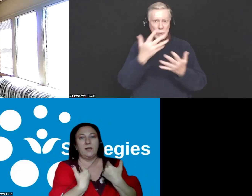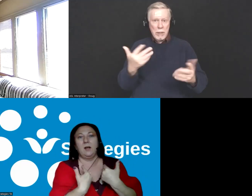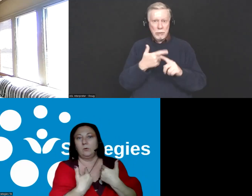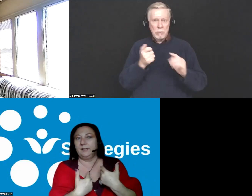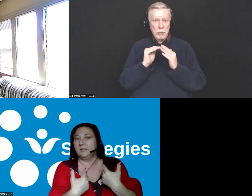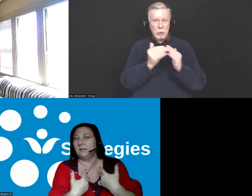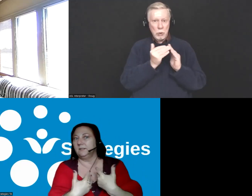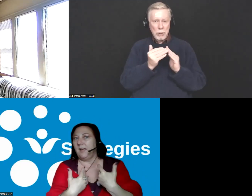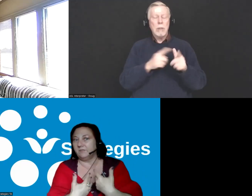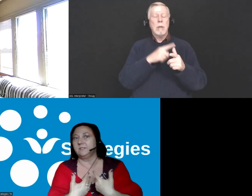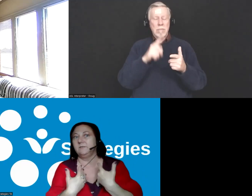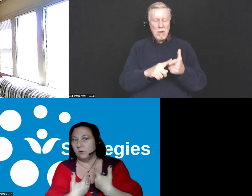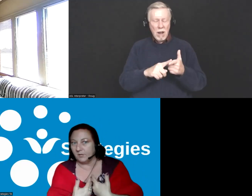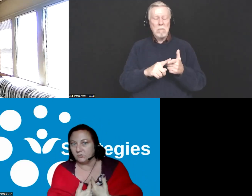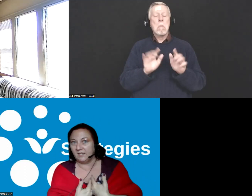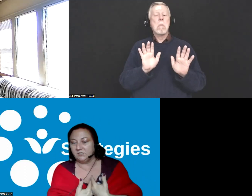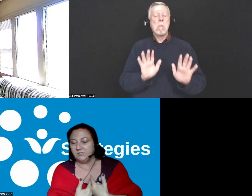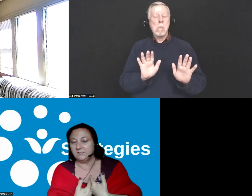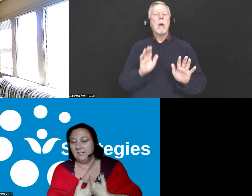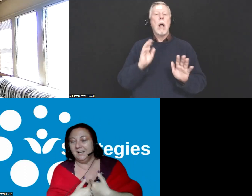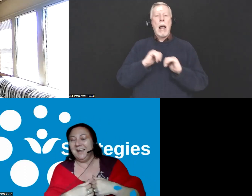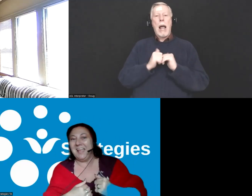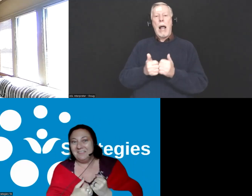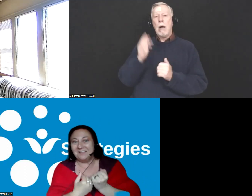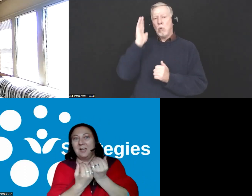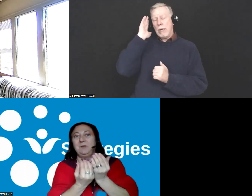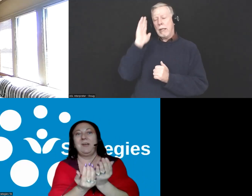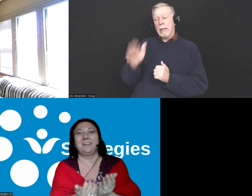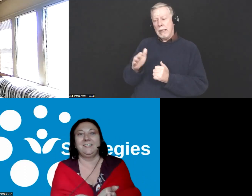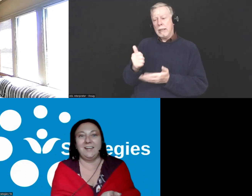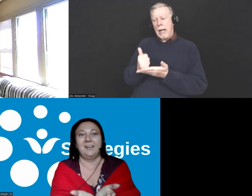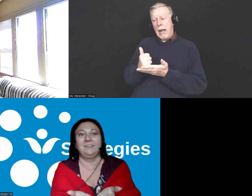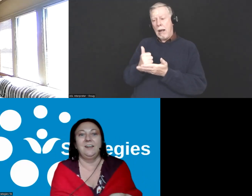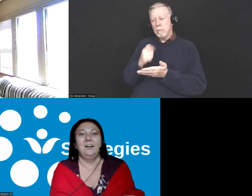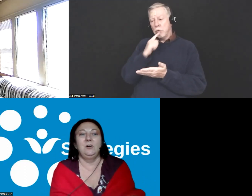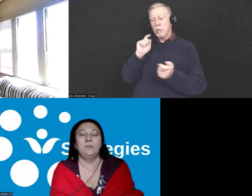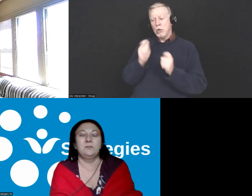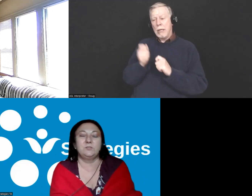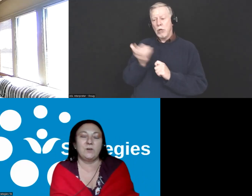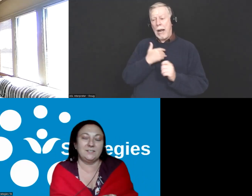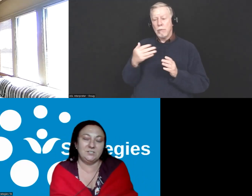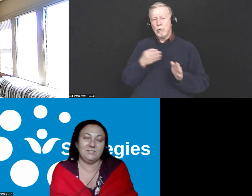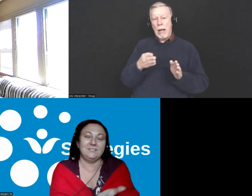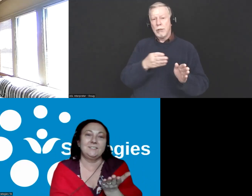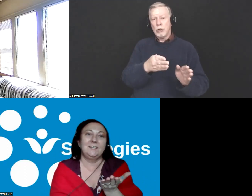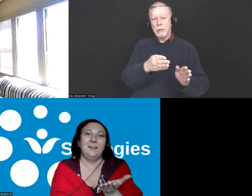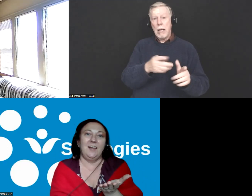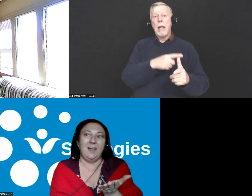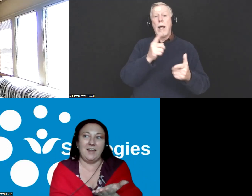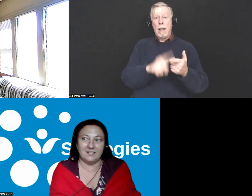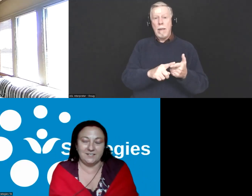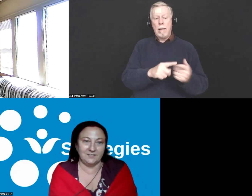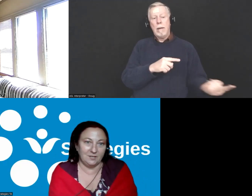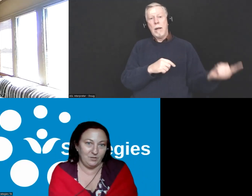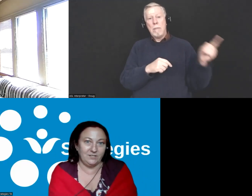saying, okay, how are we going to have this inform our strategies? And then coming back again with those strategies